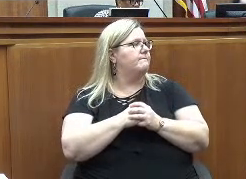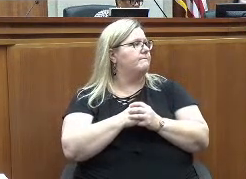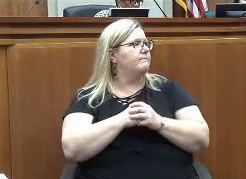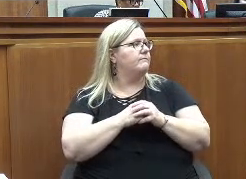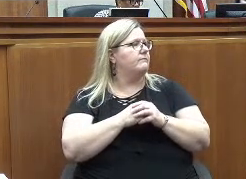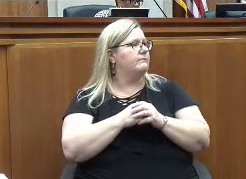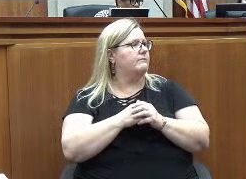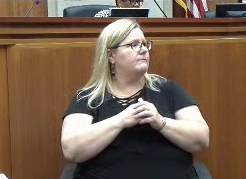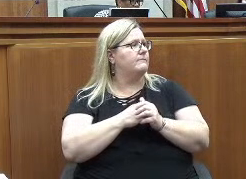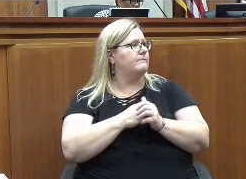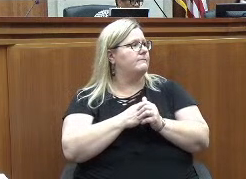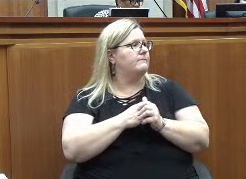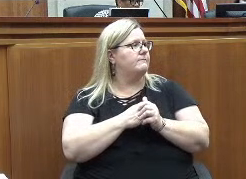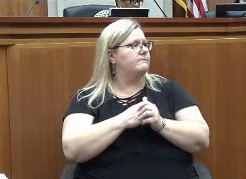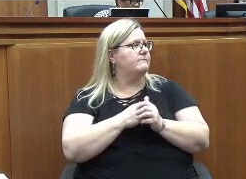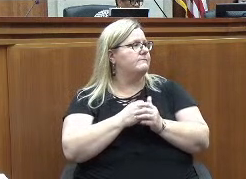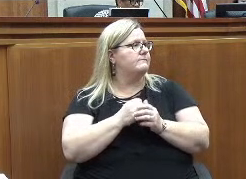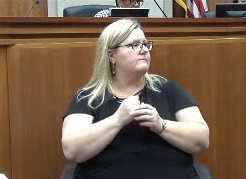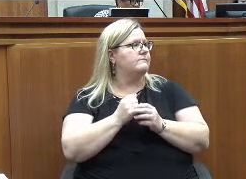separate. Go ahead.